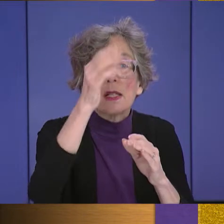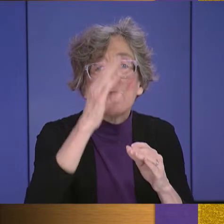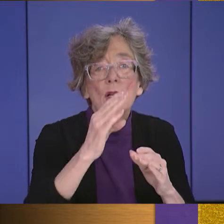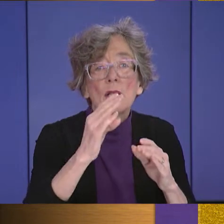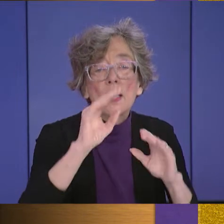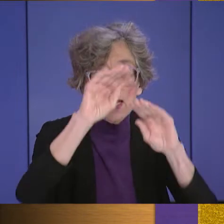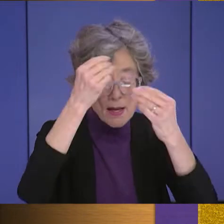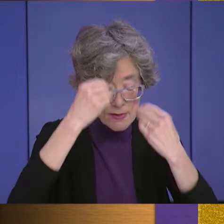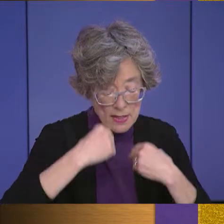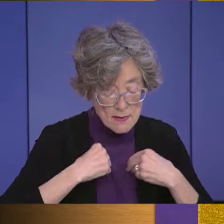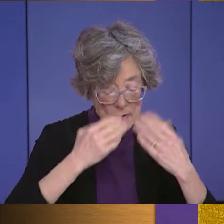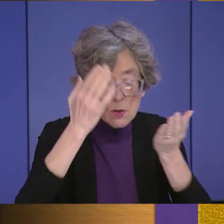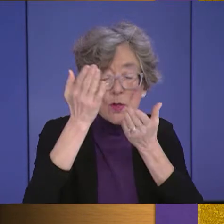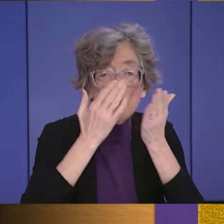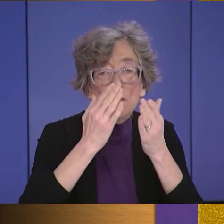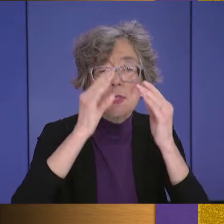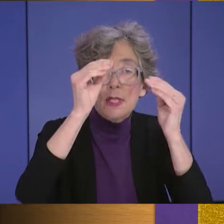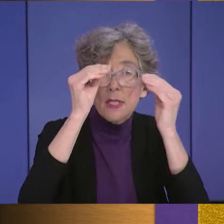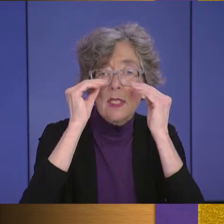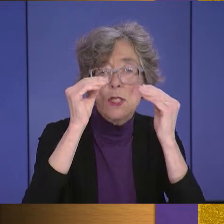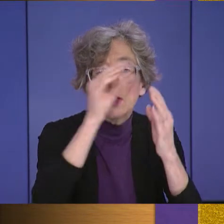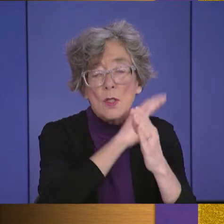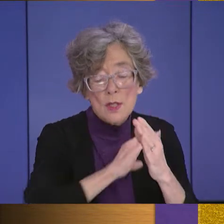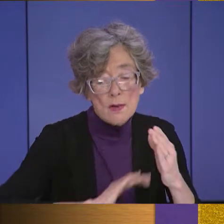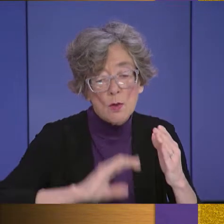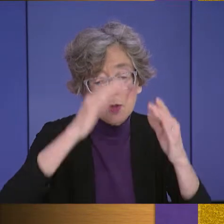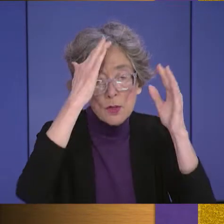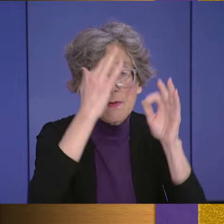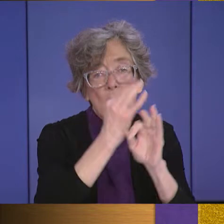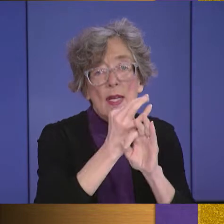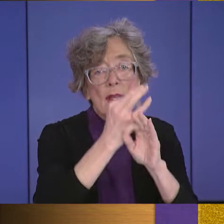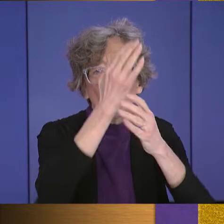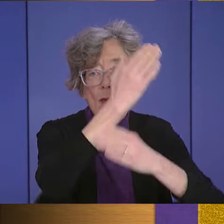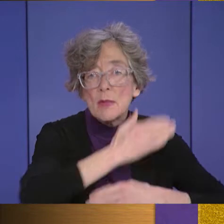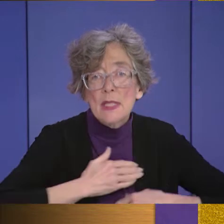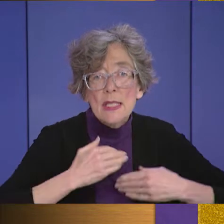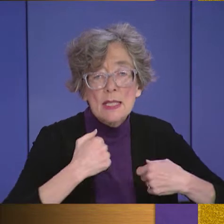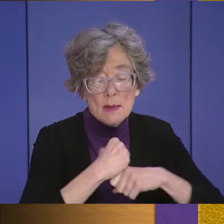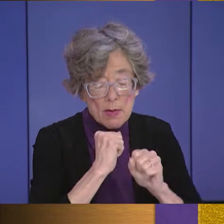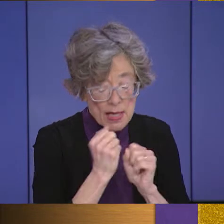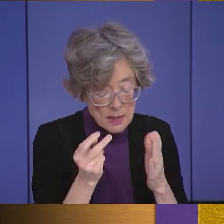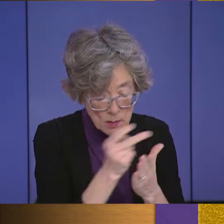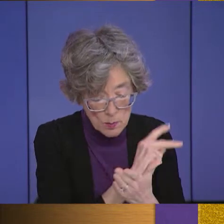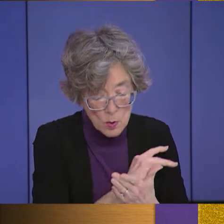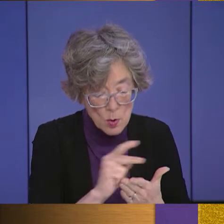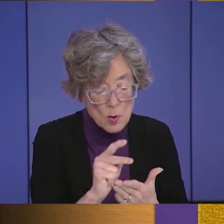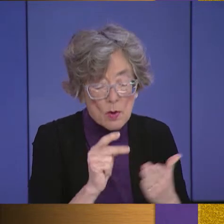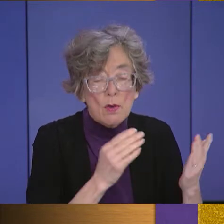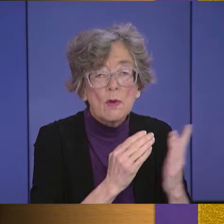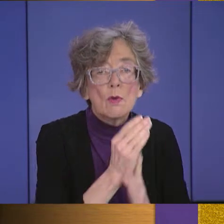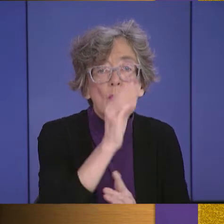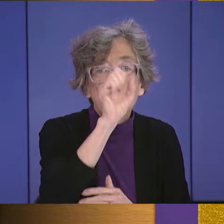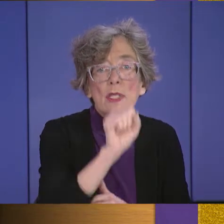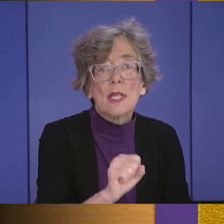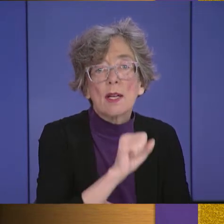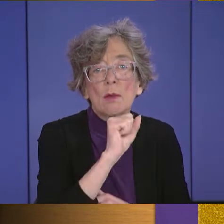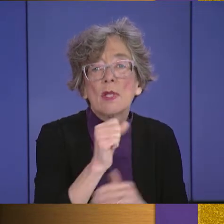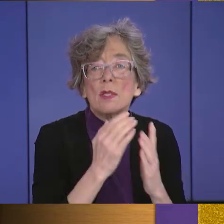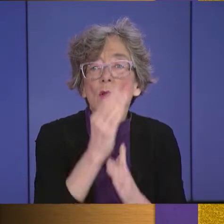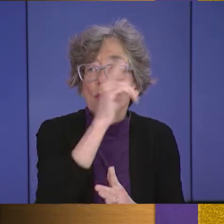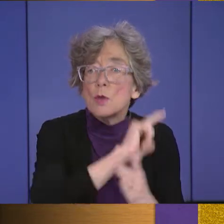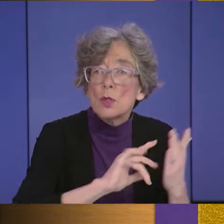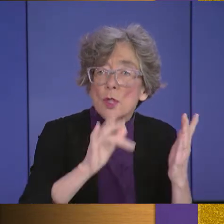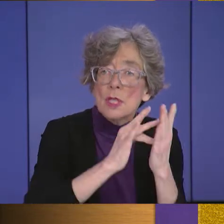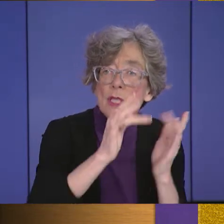your servants the teachings of the Christian faith, graciously purify them by the working of this sacrifice through Christ our